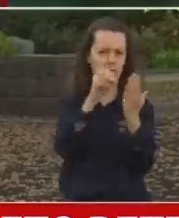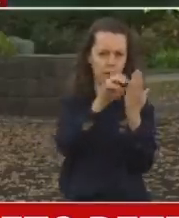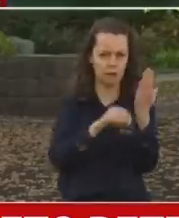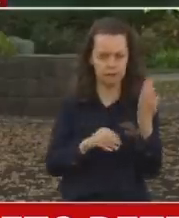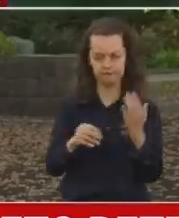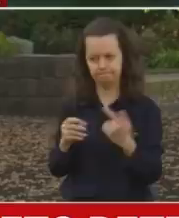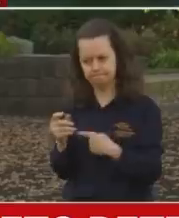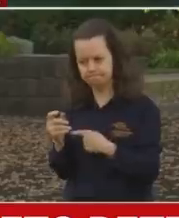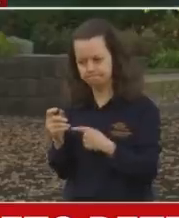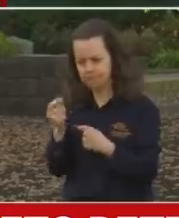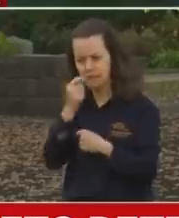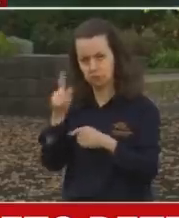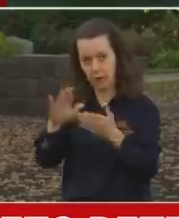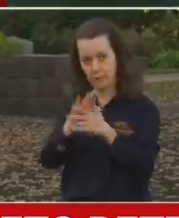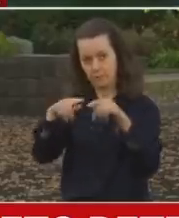to talk about the QR codes.